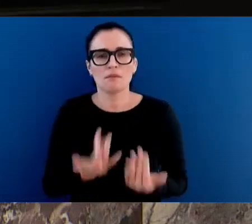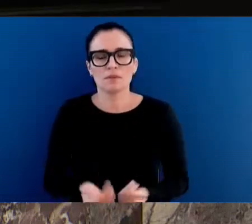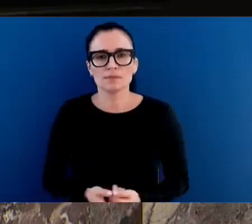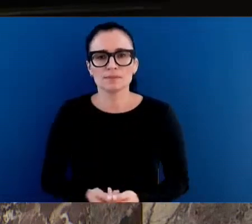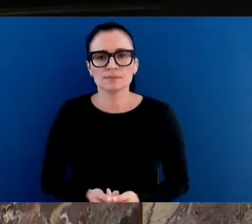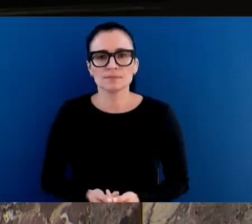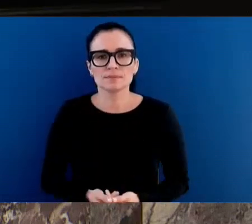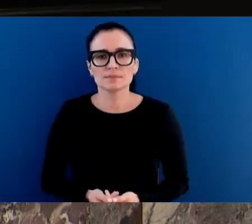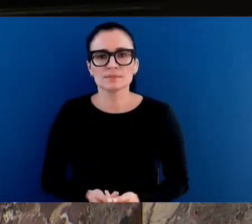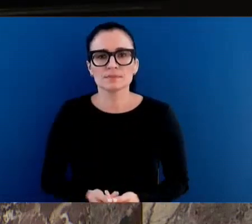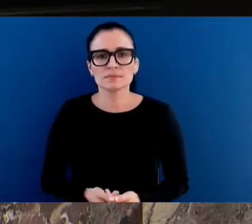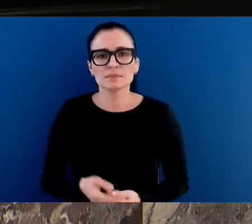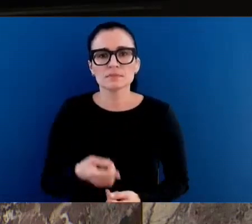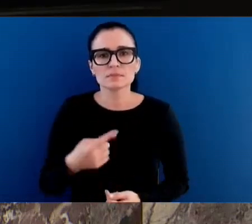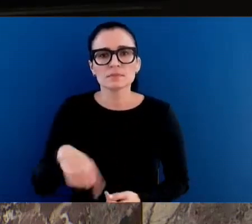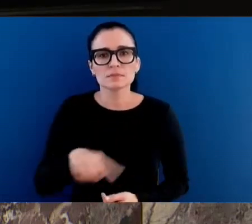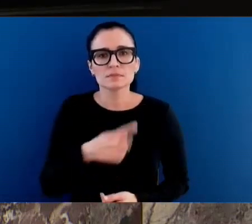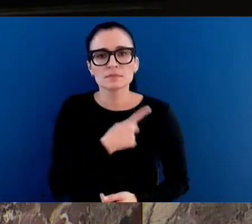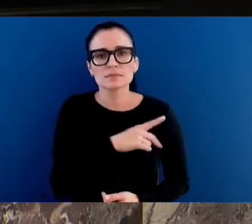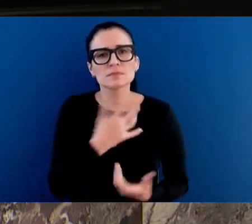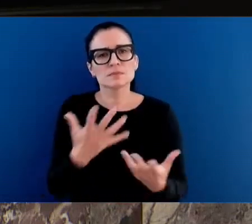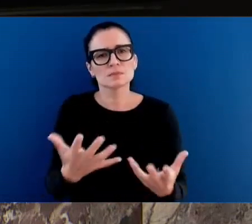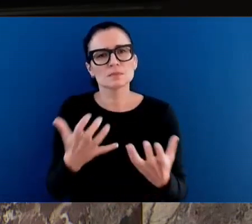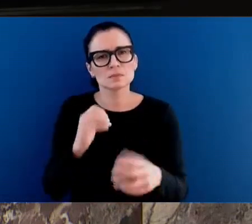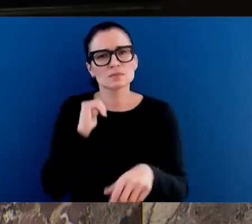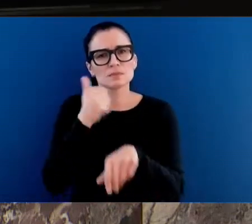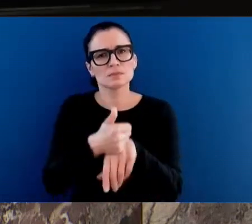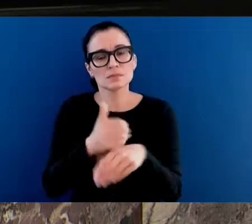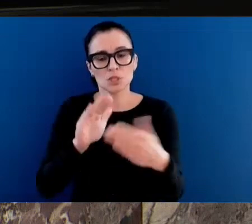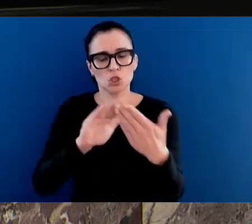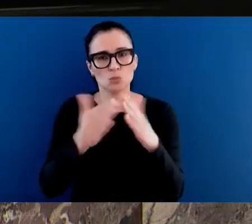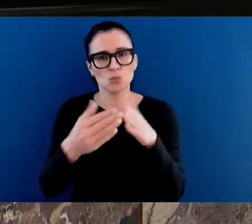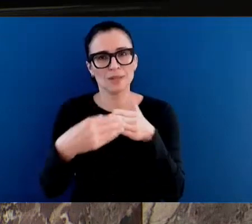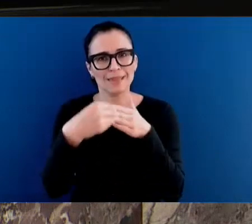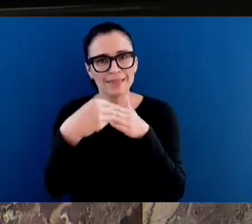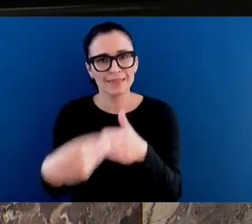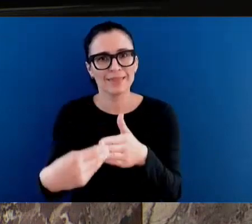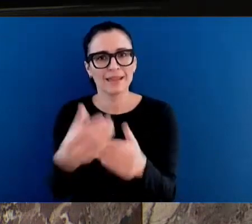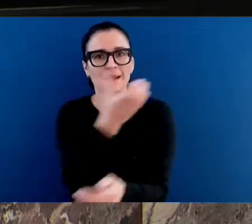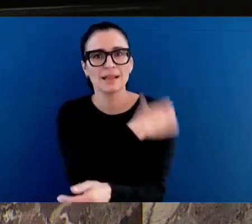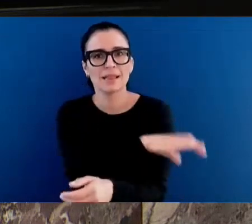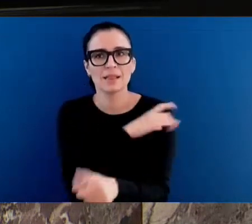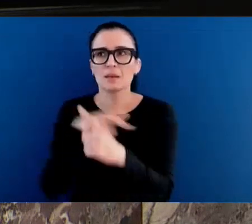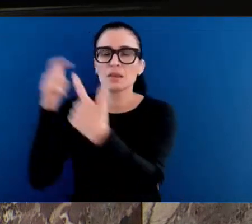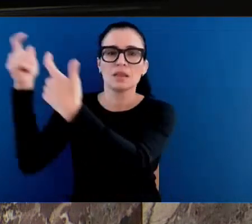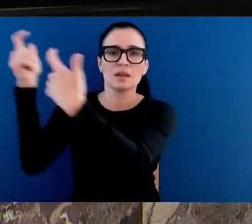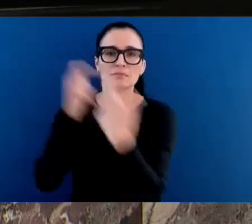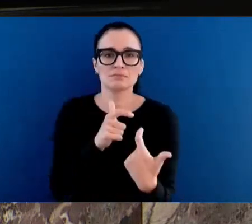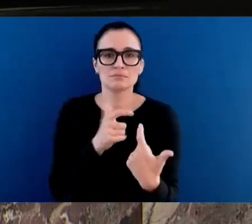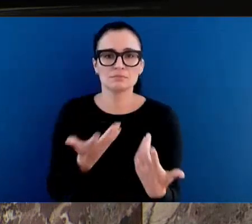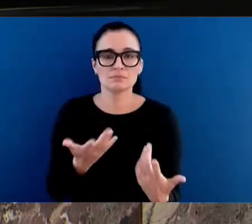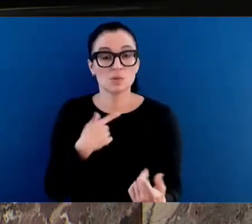met 6 foreign-trained doctors in our community that are trying to get their credentials recognized.